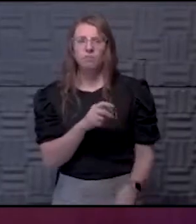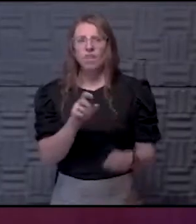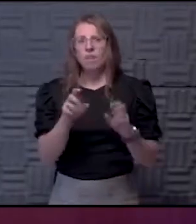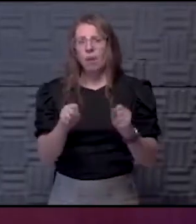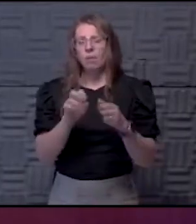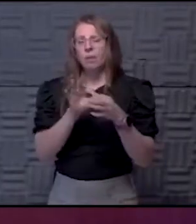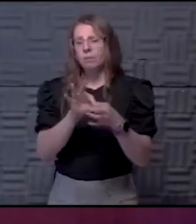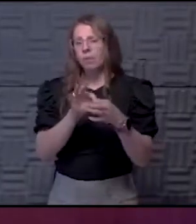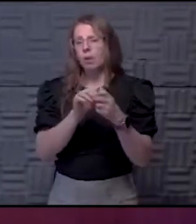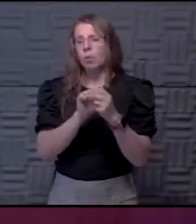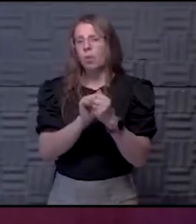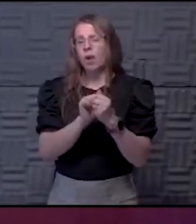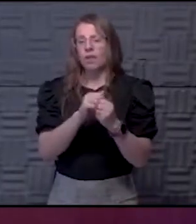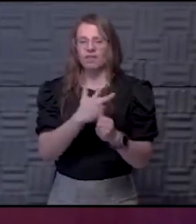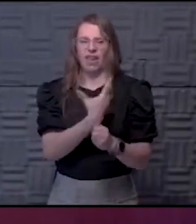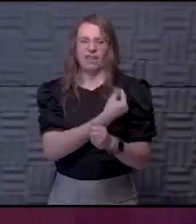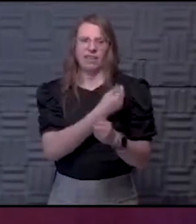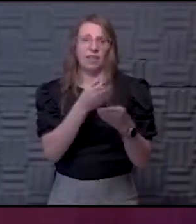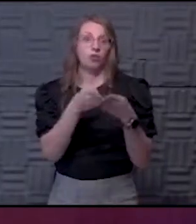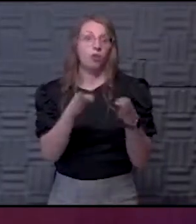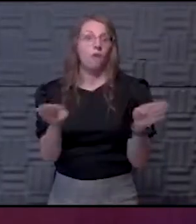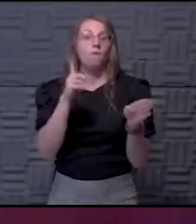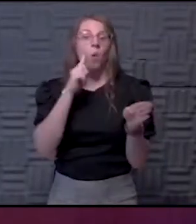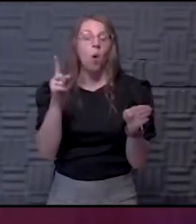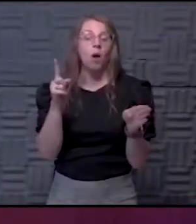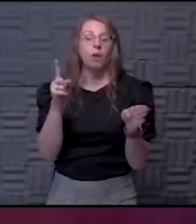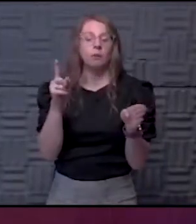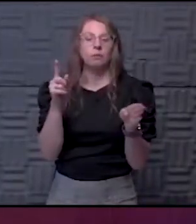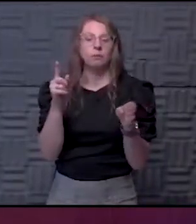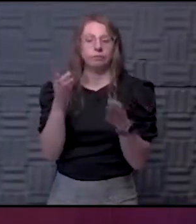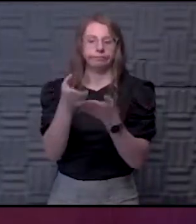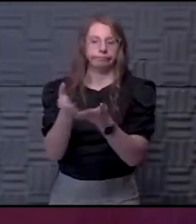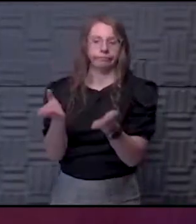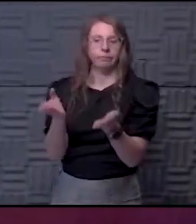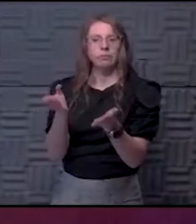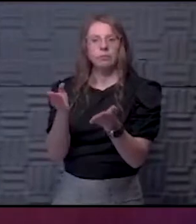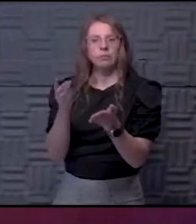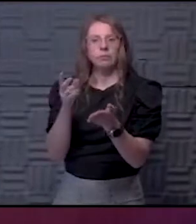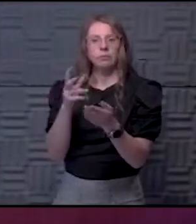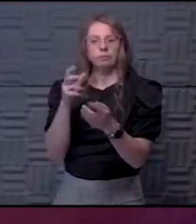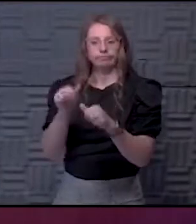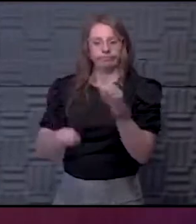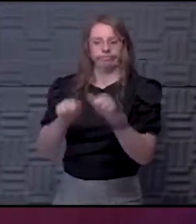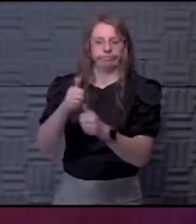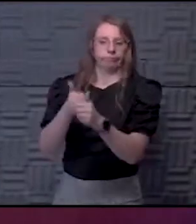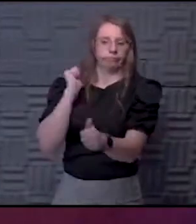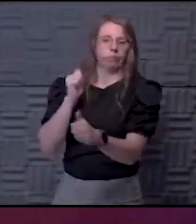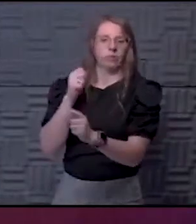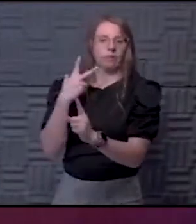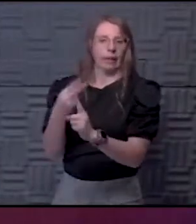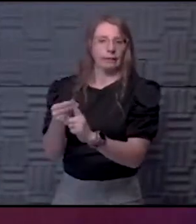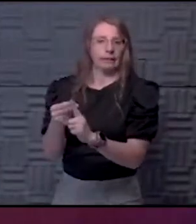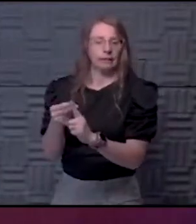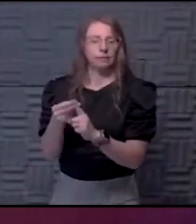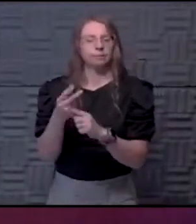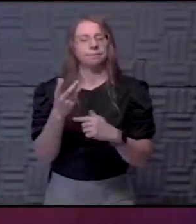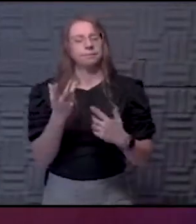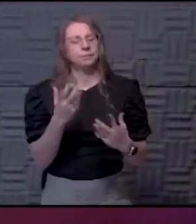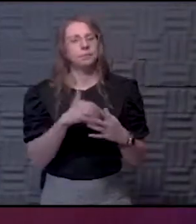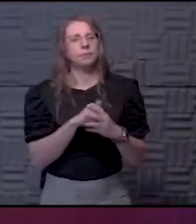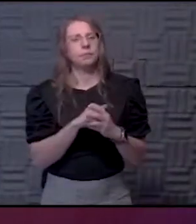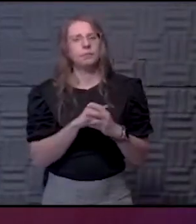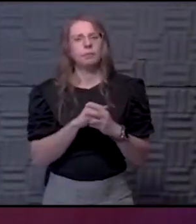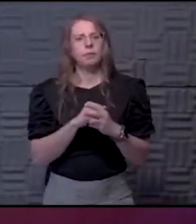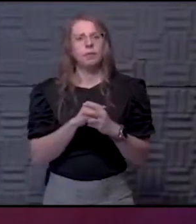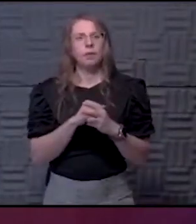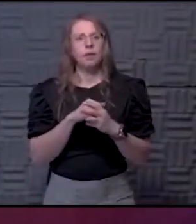pertains to vaccines in general for those that are vaccine hesitant. But how would you like us to take this, both